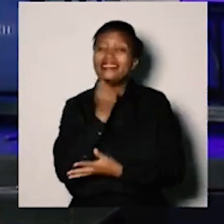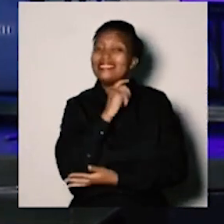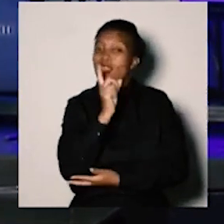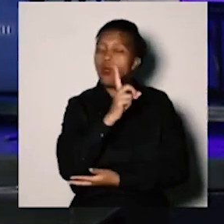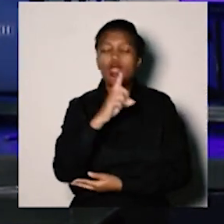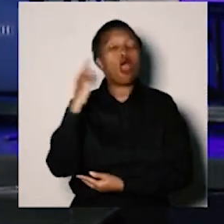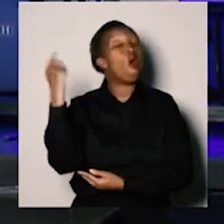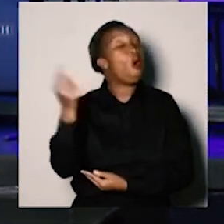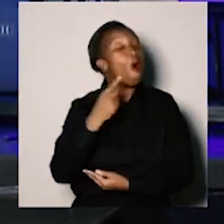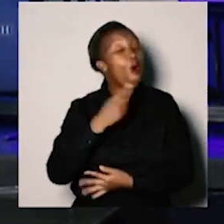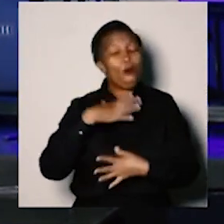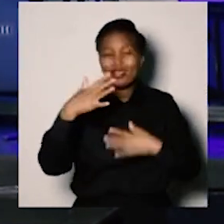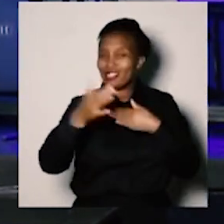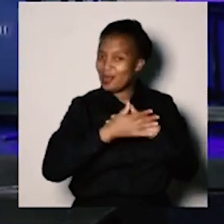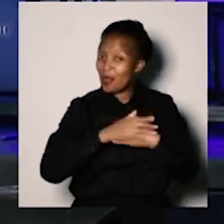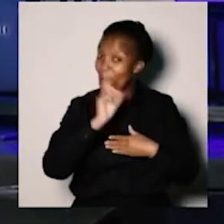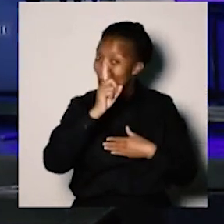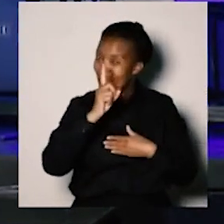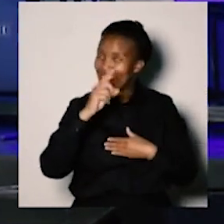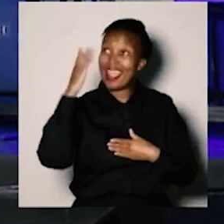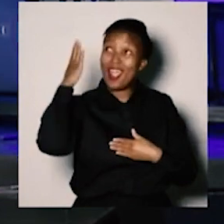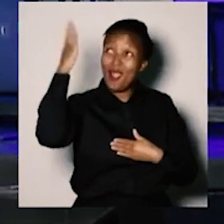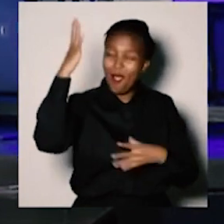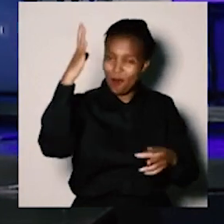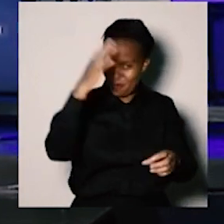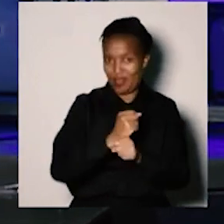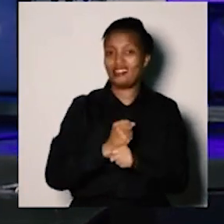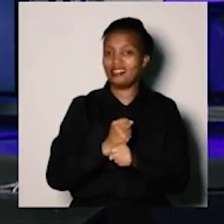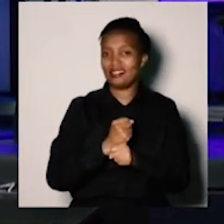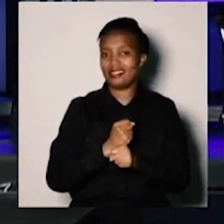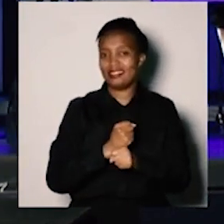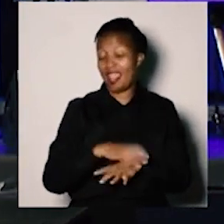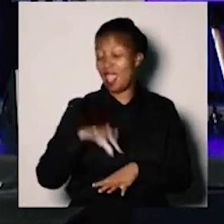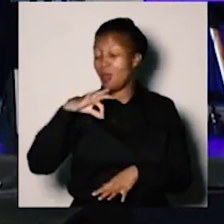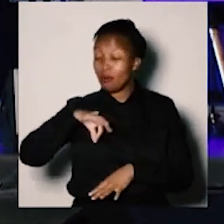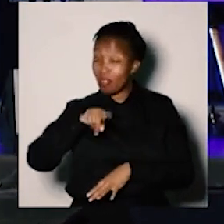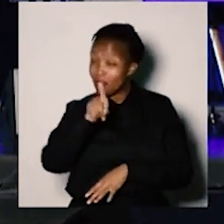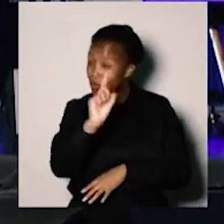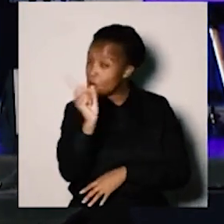only door is the one that God has made. What will it profit?